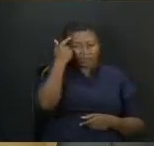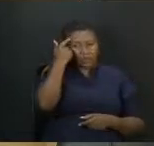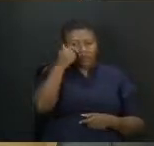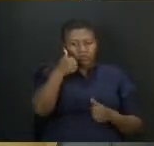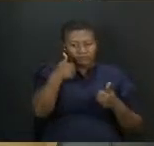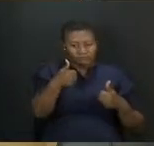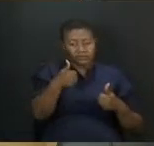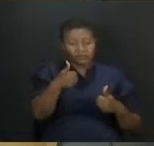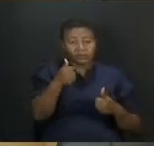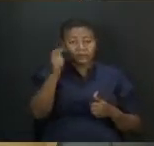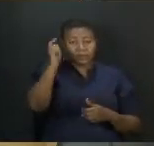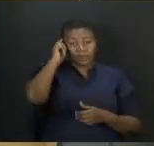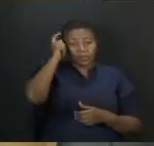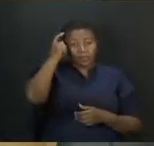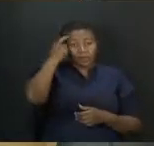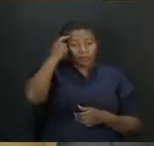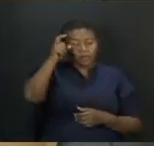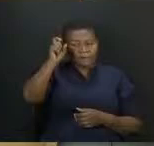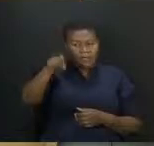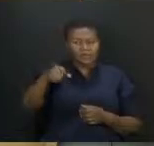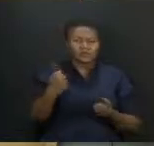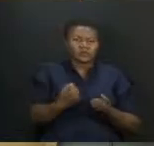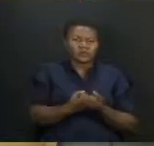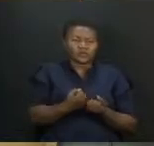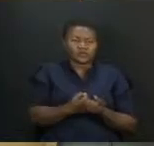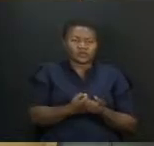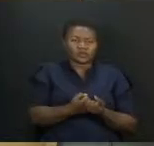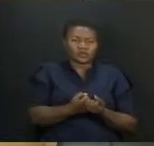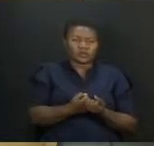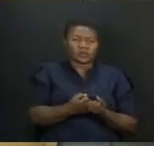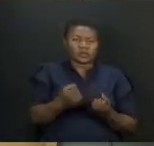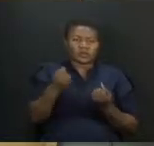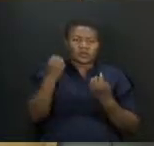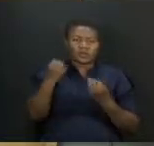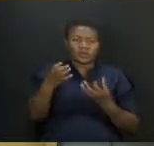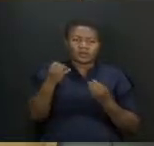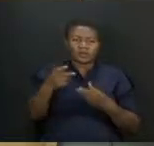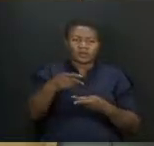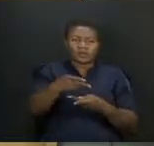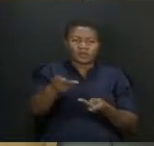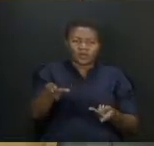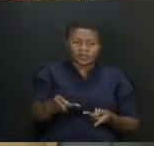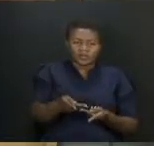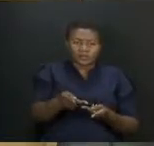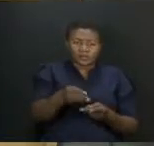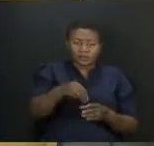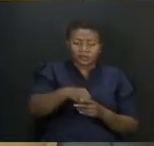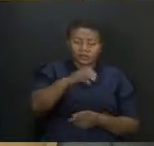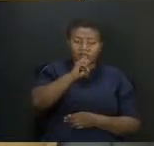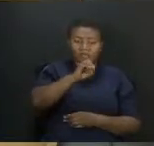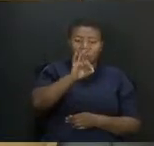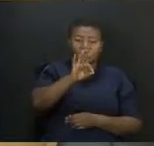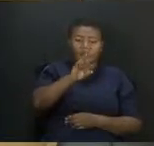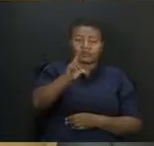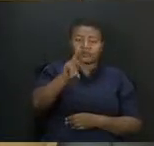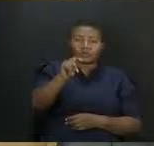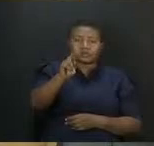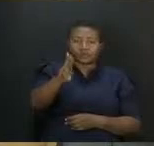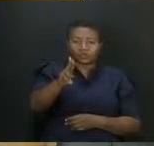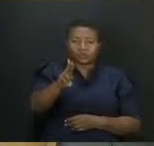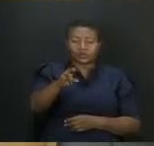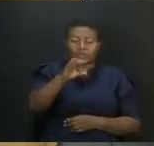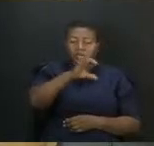the government is supposed to do, but yet, in many places, as it is in the Futu, in Cape Coast, people are